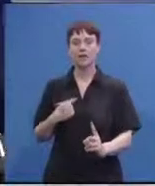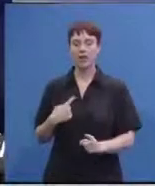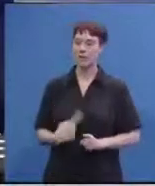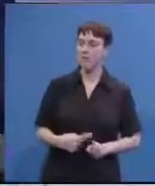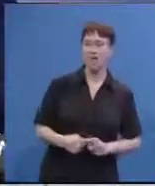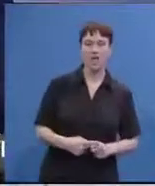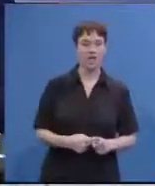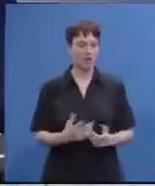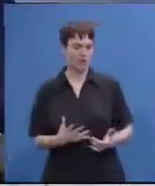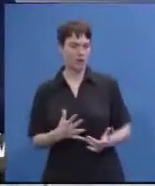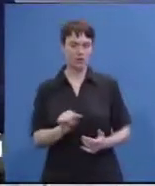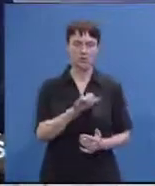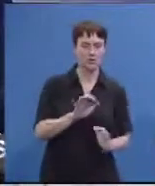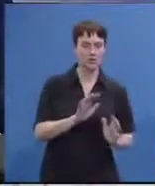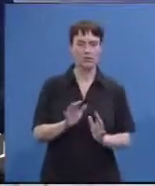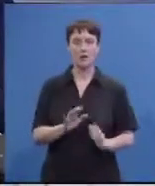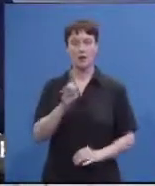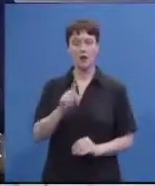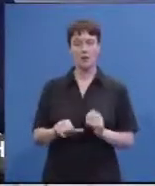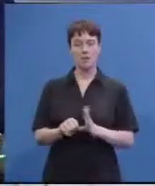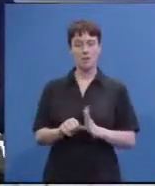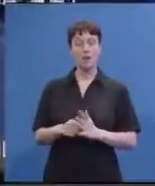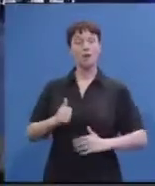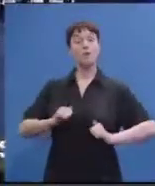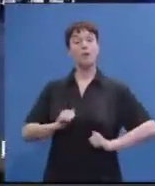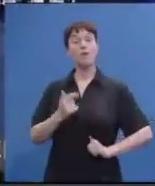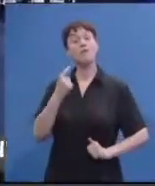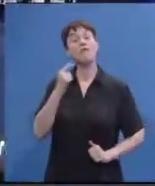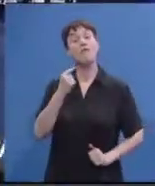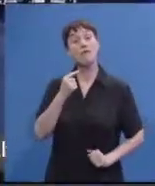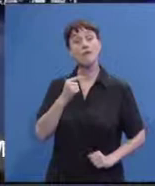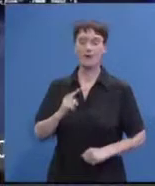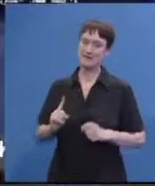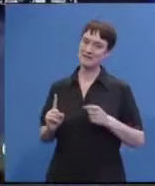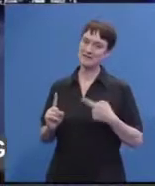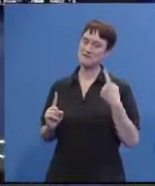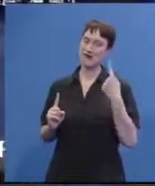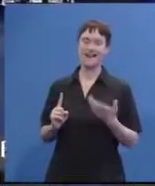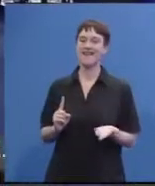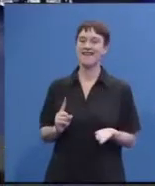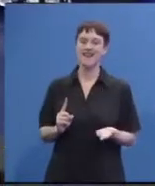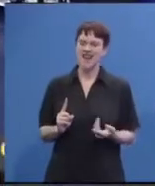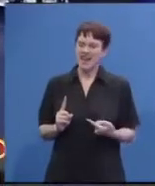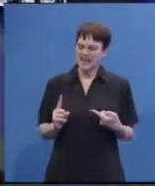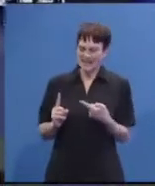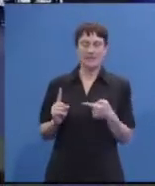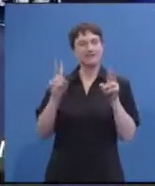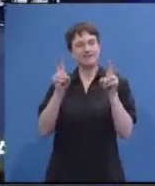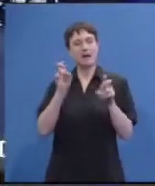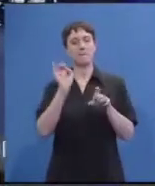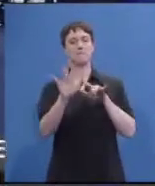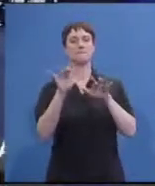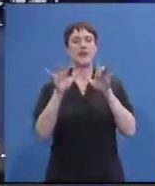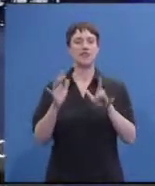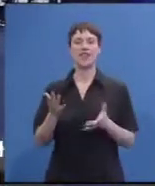Yes, for ourselves. But the most important thing, we played for Madiba. You know, that was it. And the Madiba magic, you know,